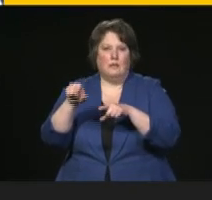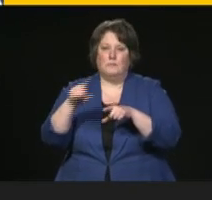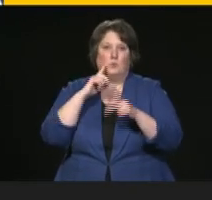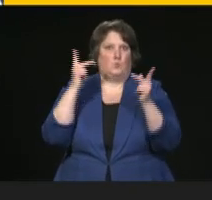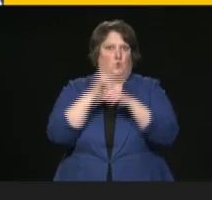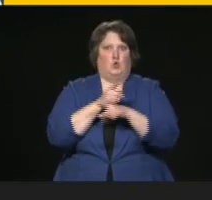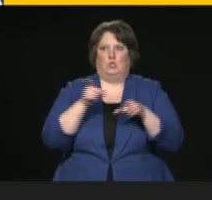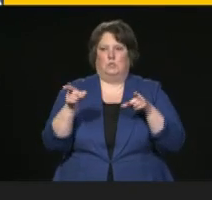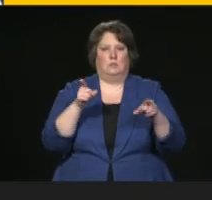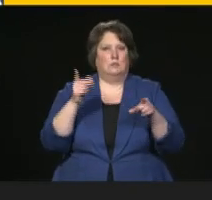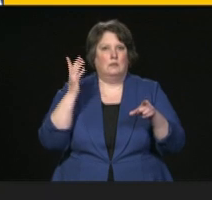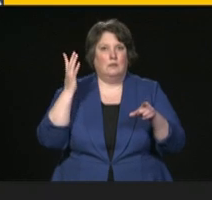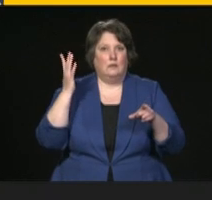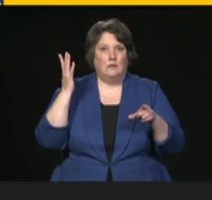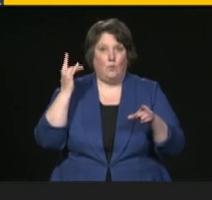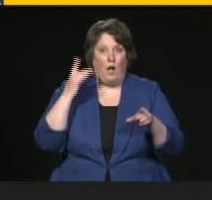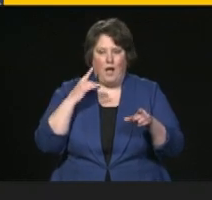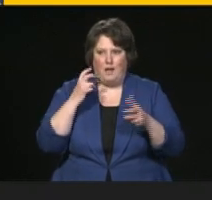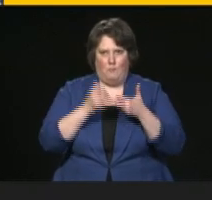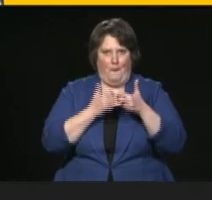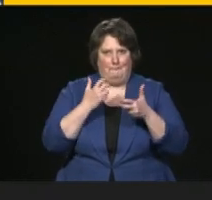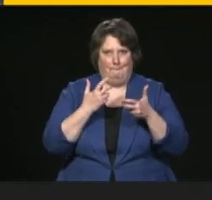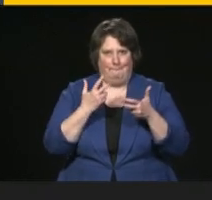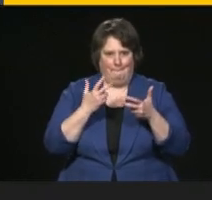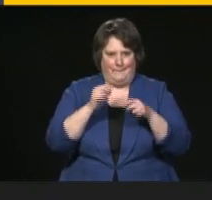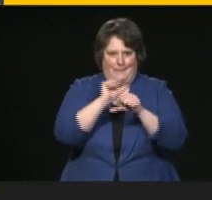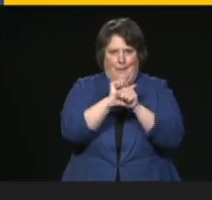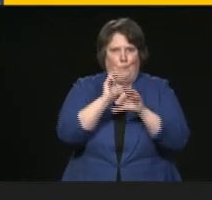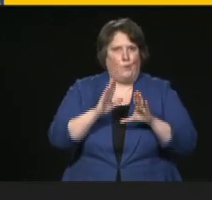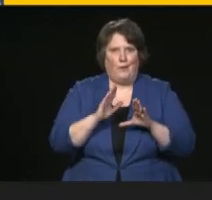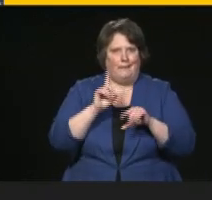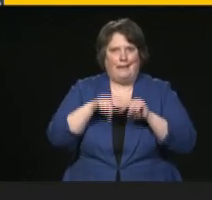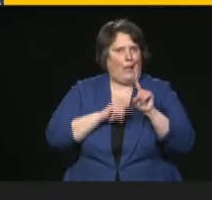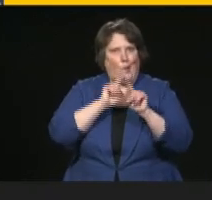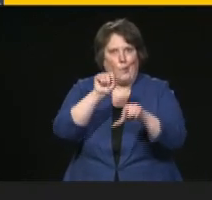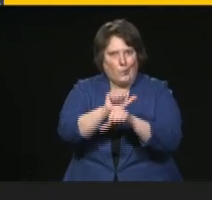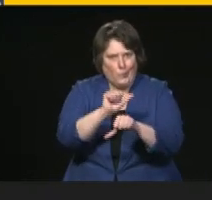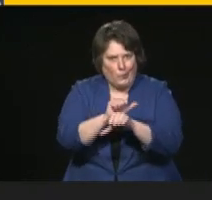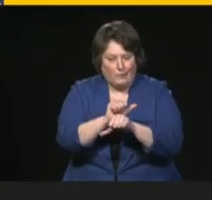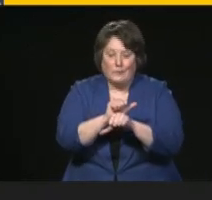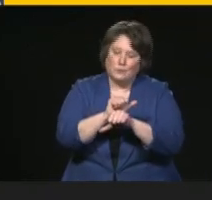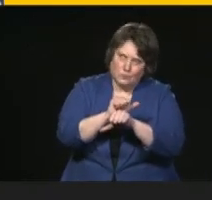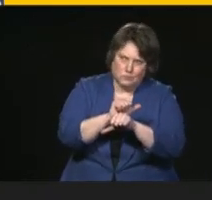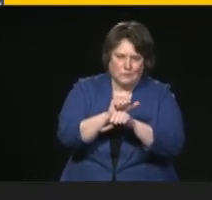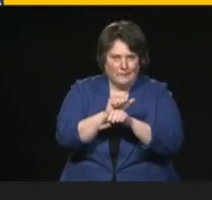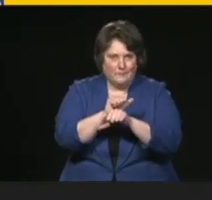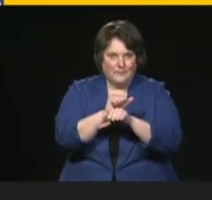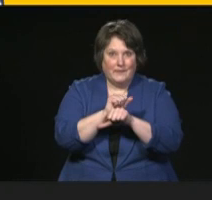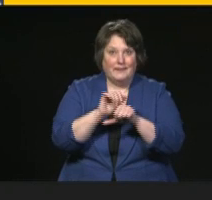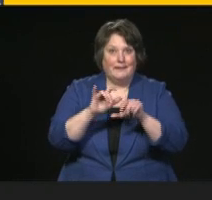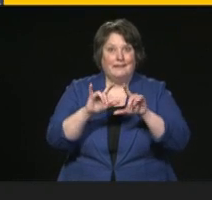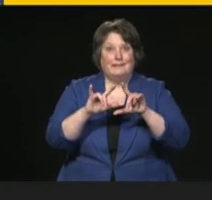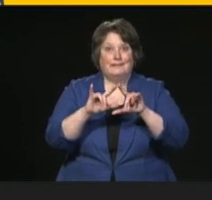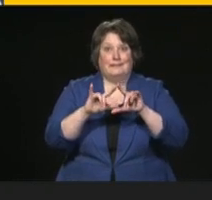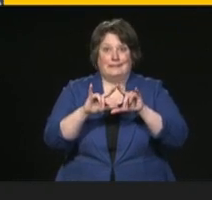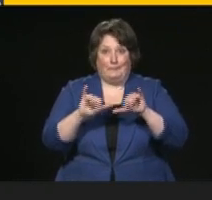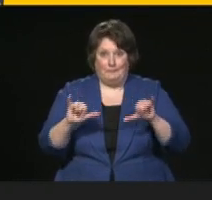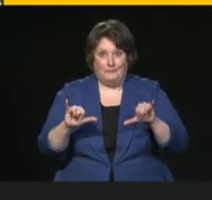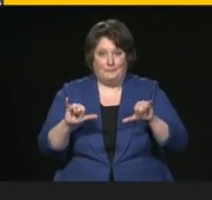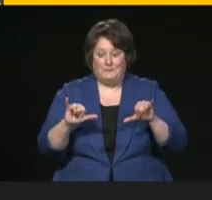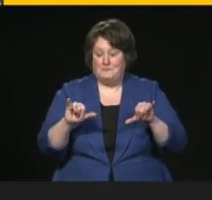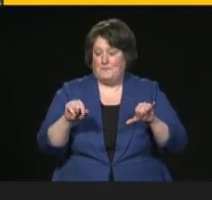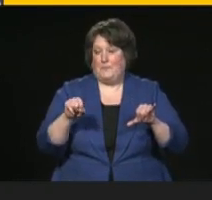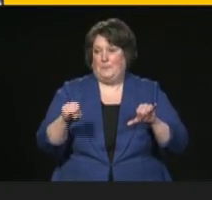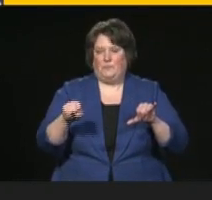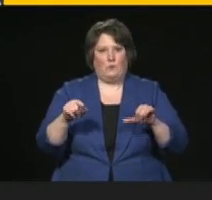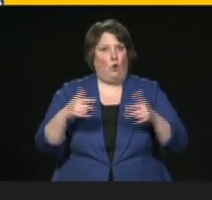obviously presenting enormous challenges. But on top of that, they have a very difficult situation because of changes at OPEC